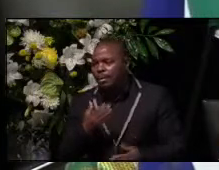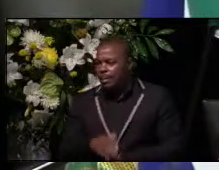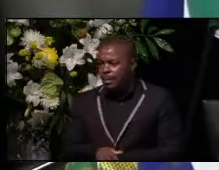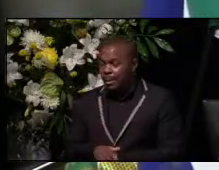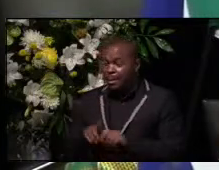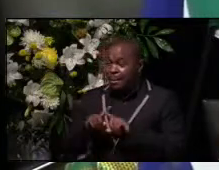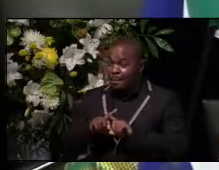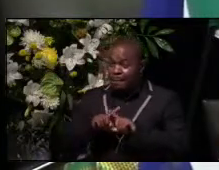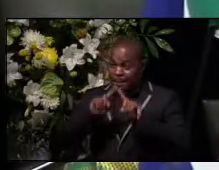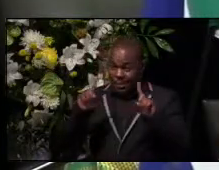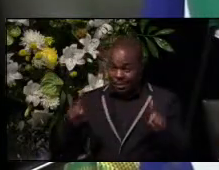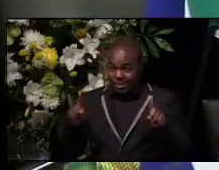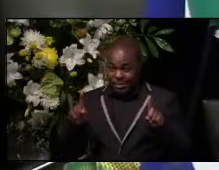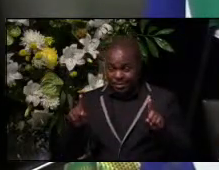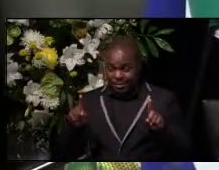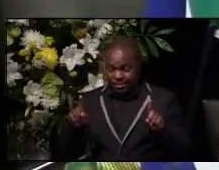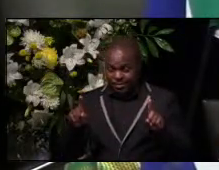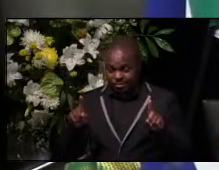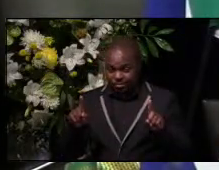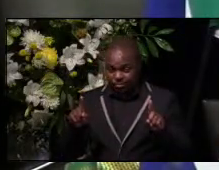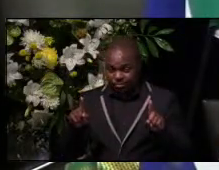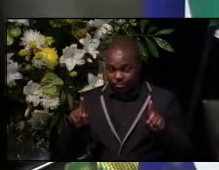but everyone